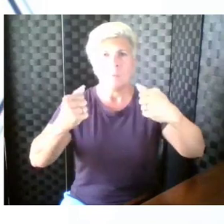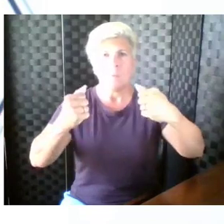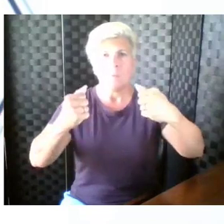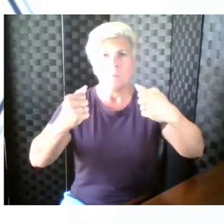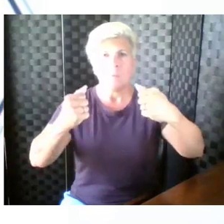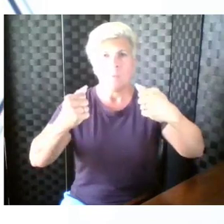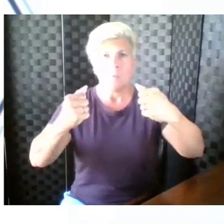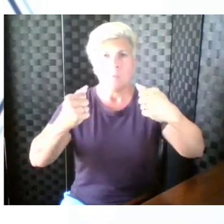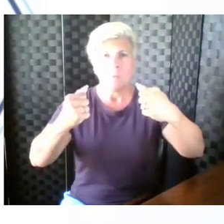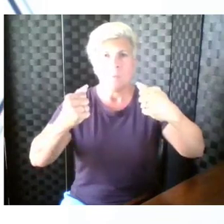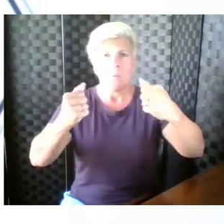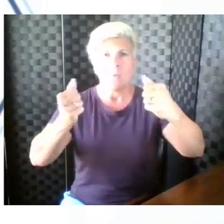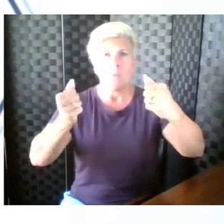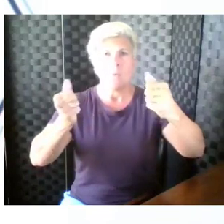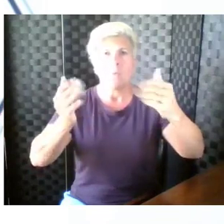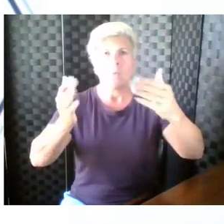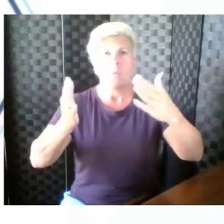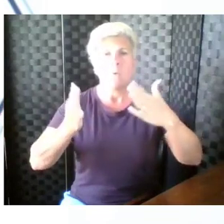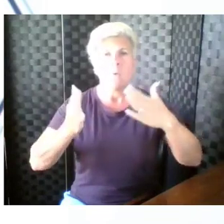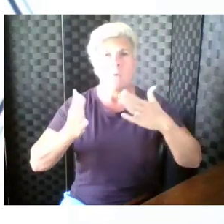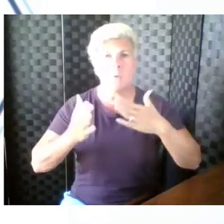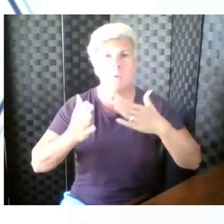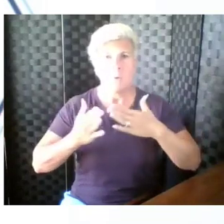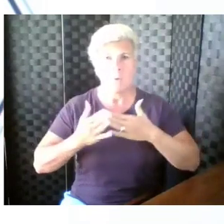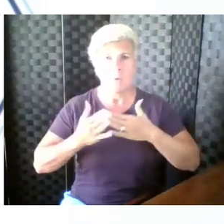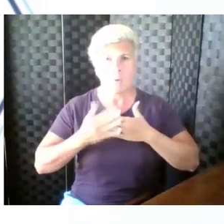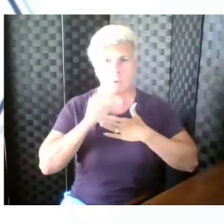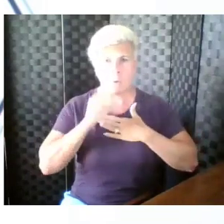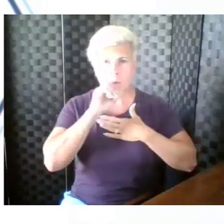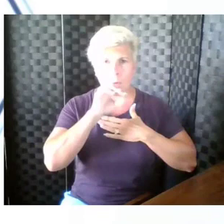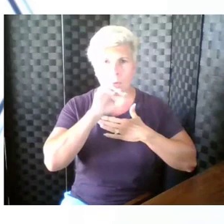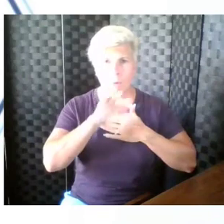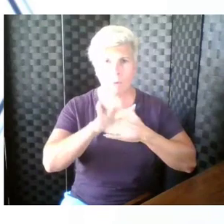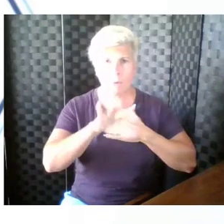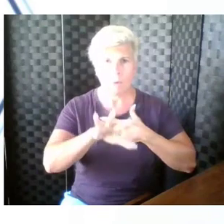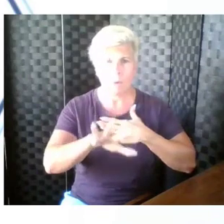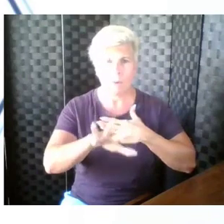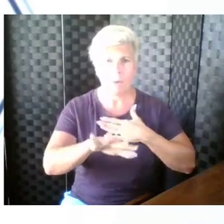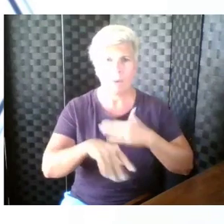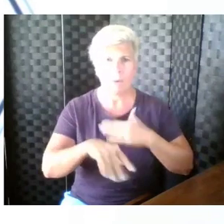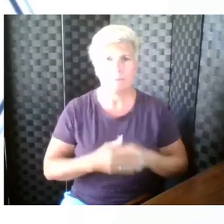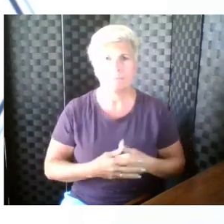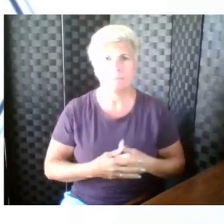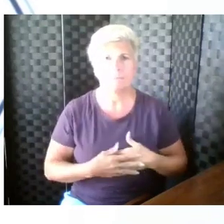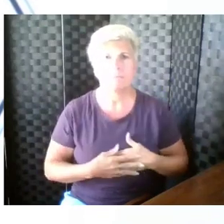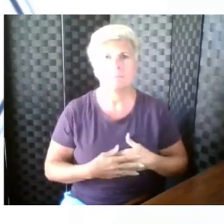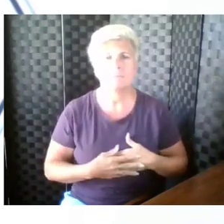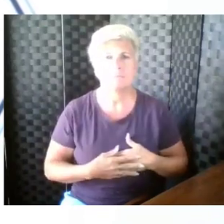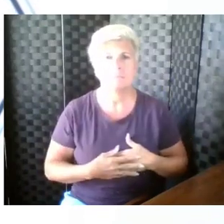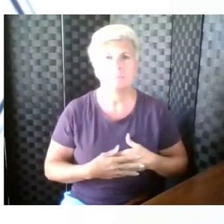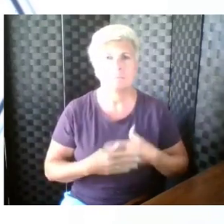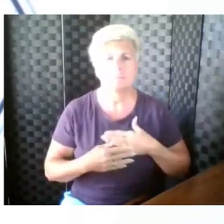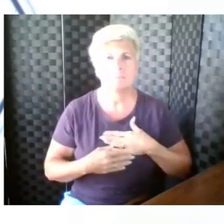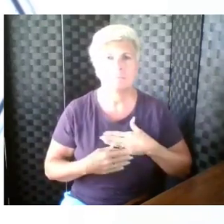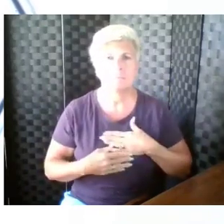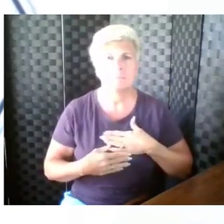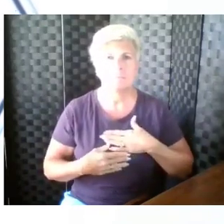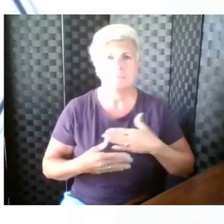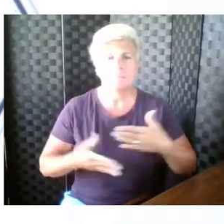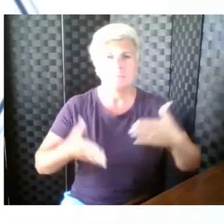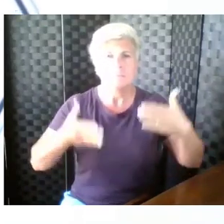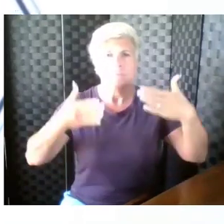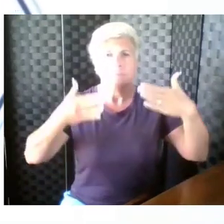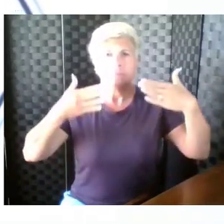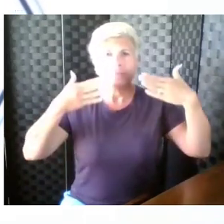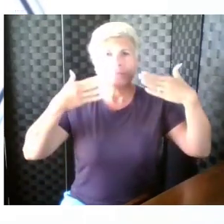and hold and let it out. Great job. We're going to do that again. Nice big deep breath